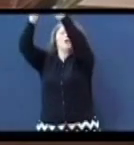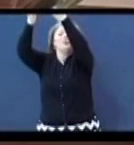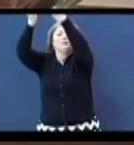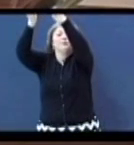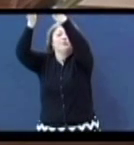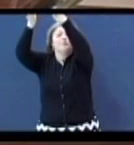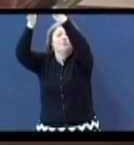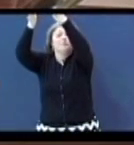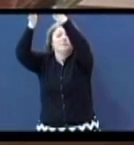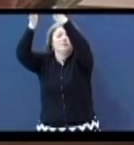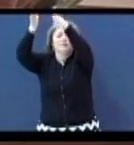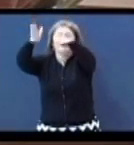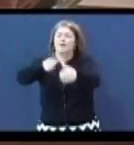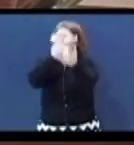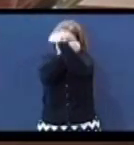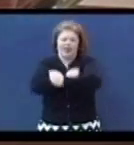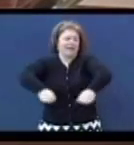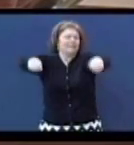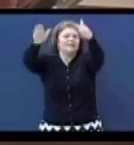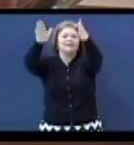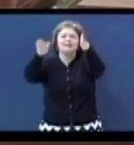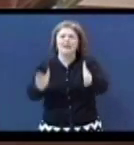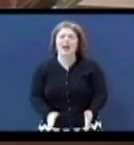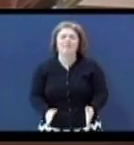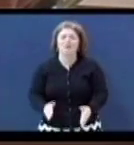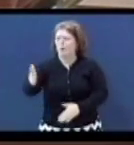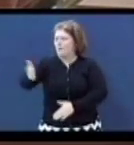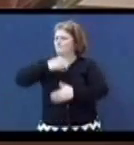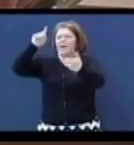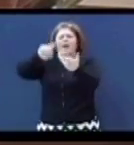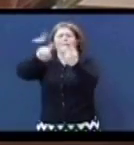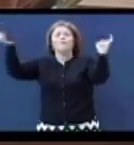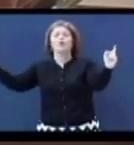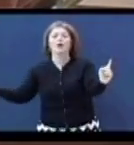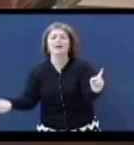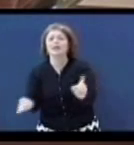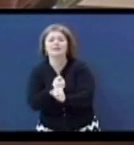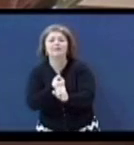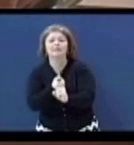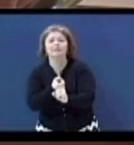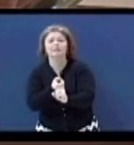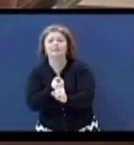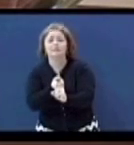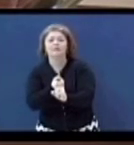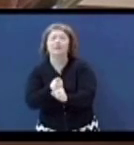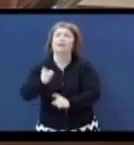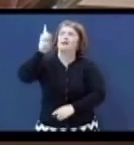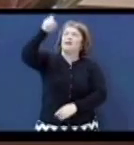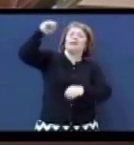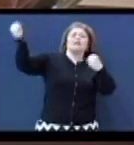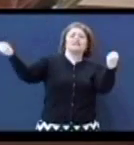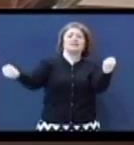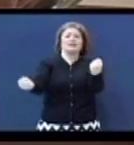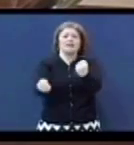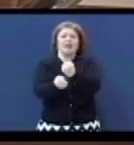Father, my Savior, and my friend. His love was